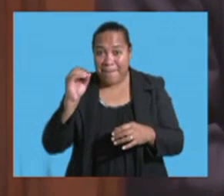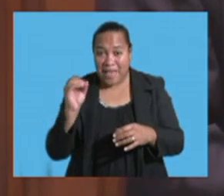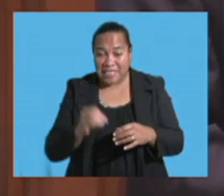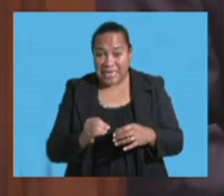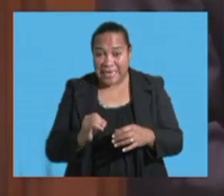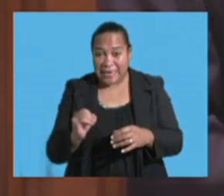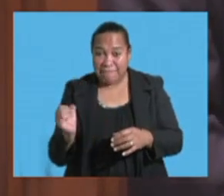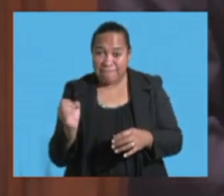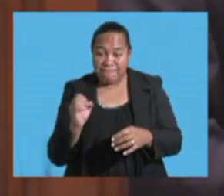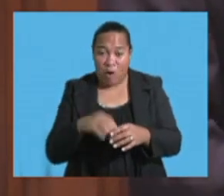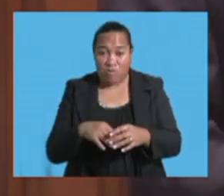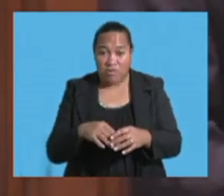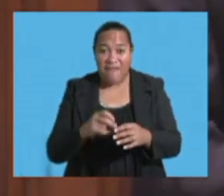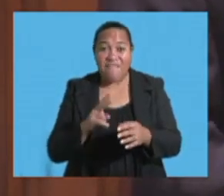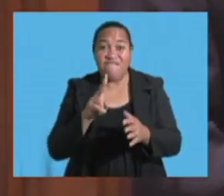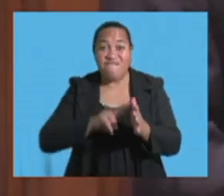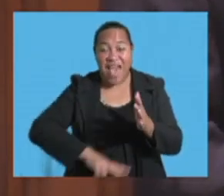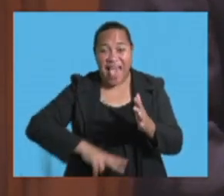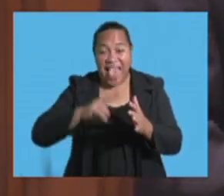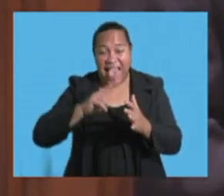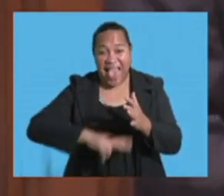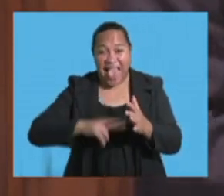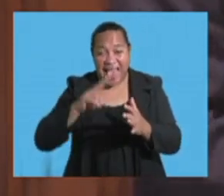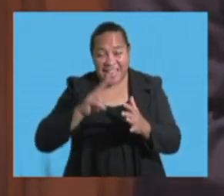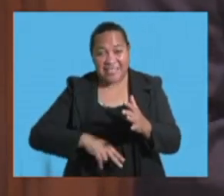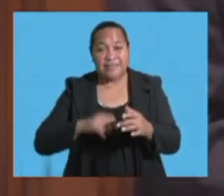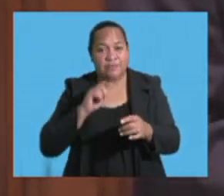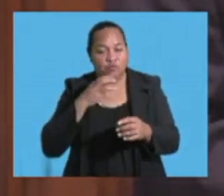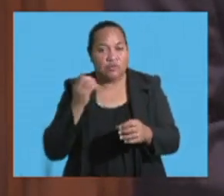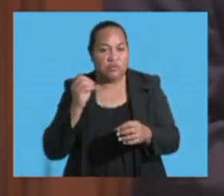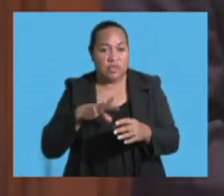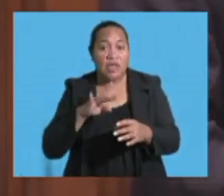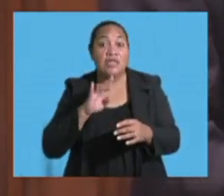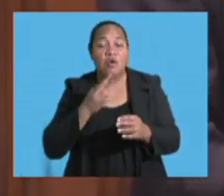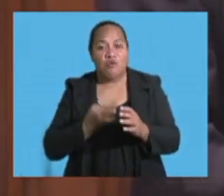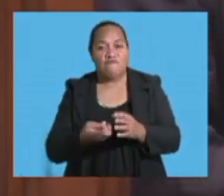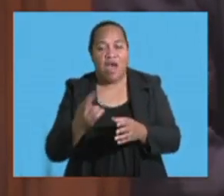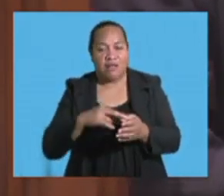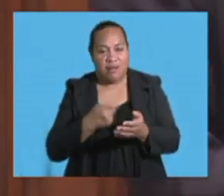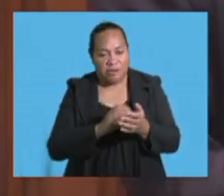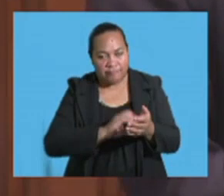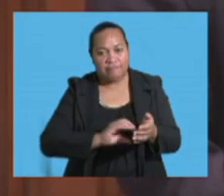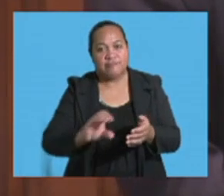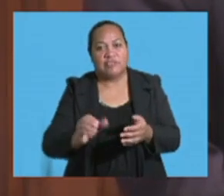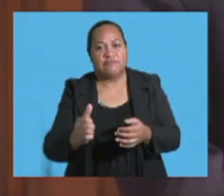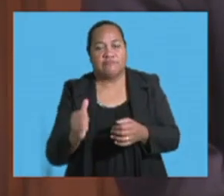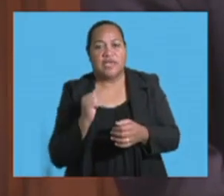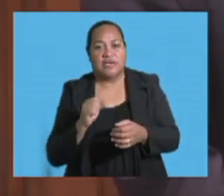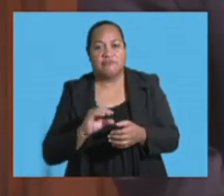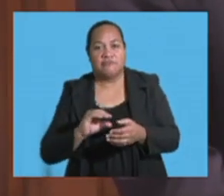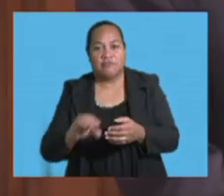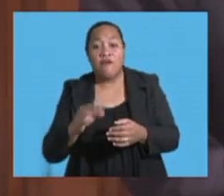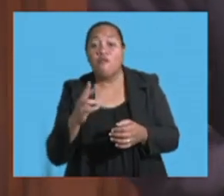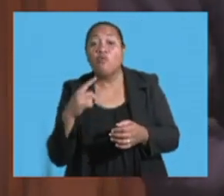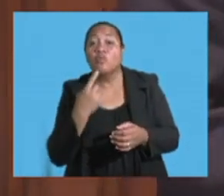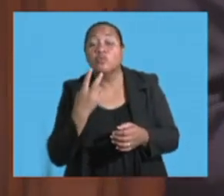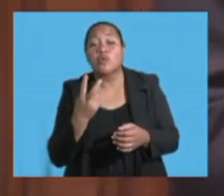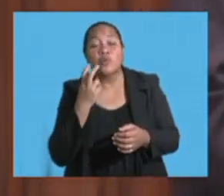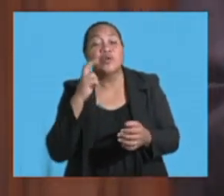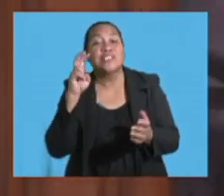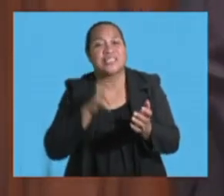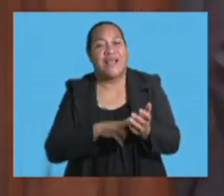will apply on importation of these items, which would be refunded to those that are registered for VAT